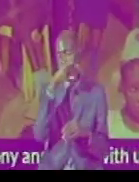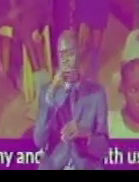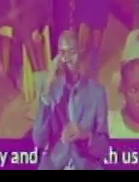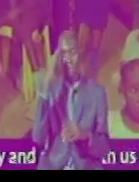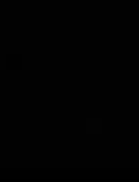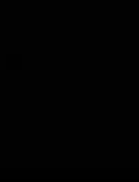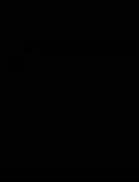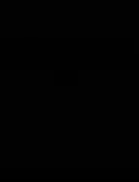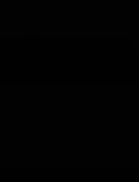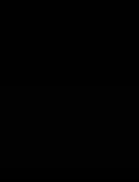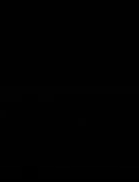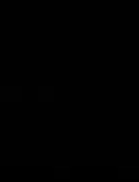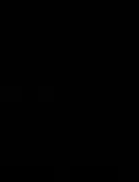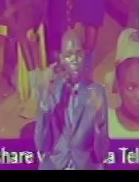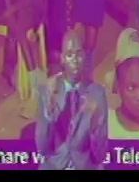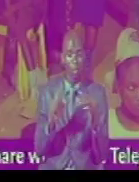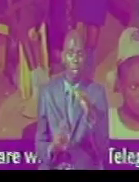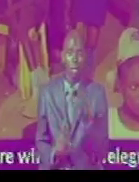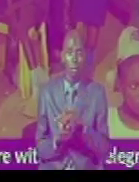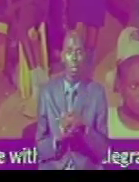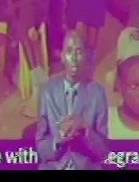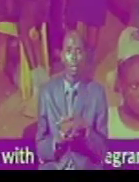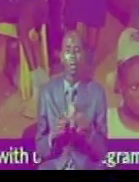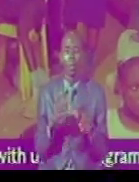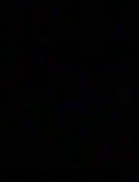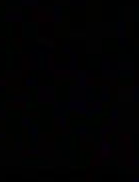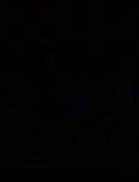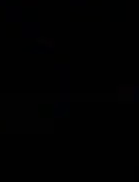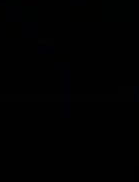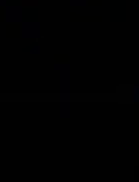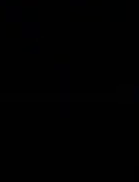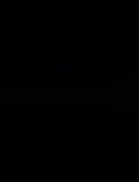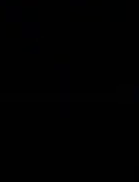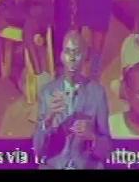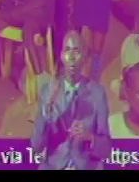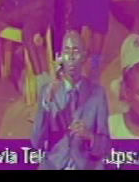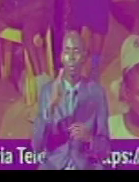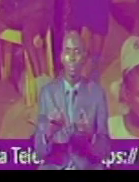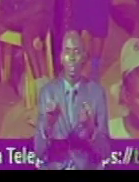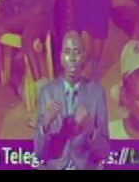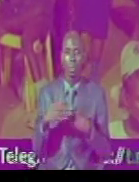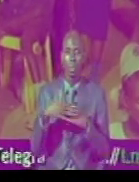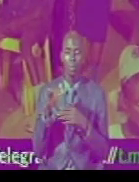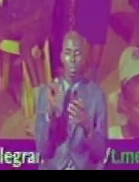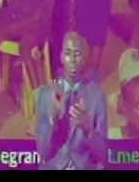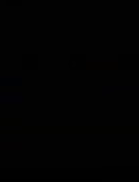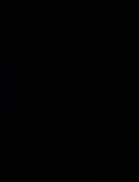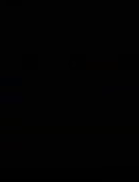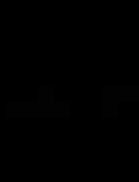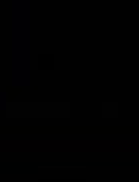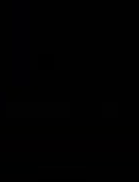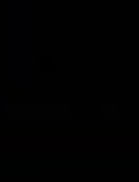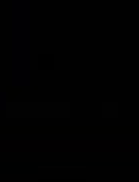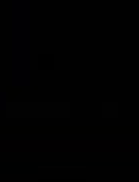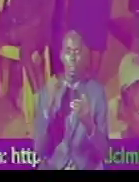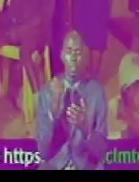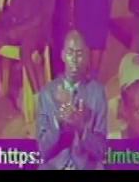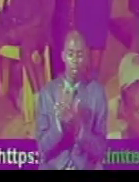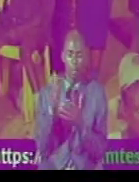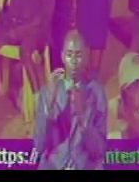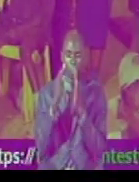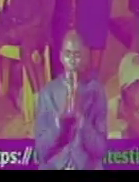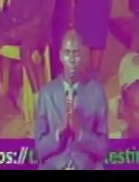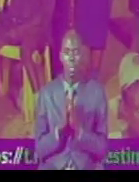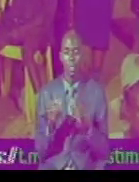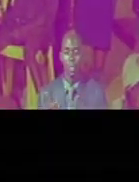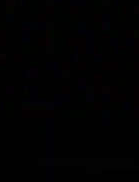It will be worse. But the power of God came after that final amen. Like a thundery bolt,